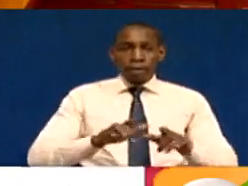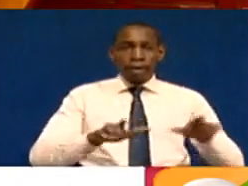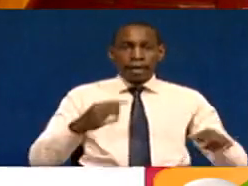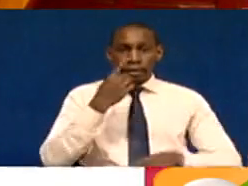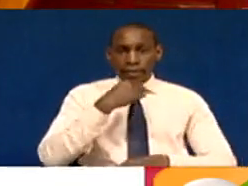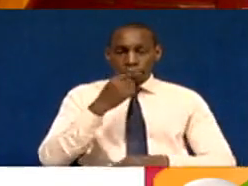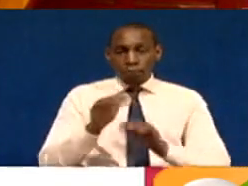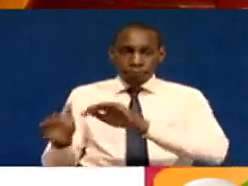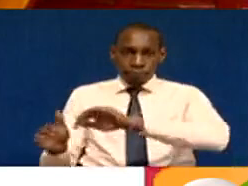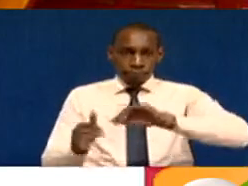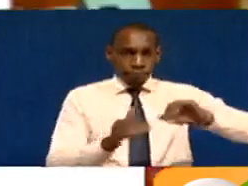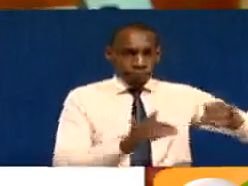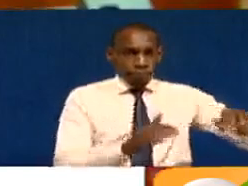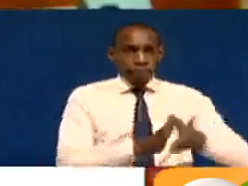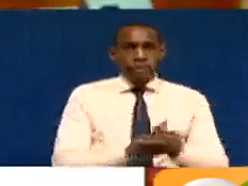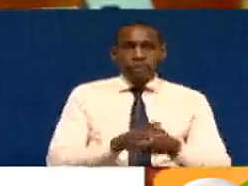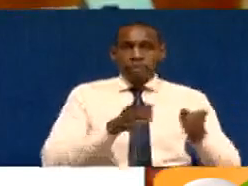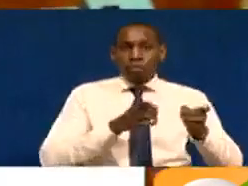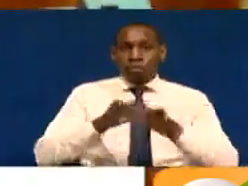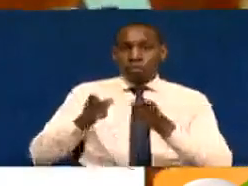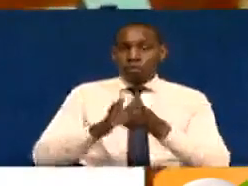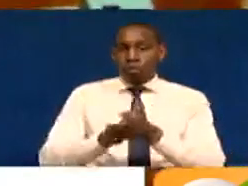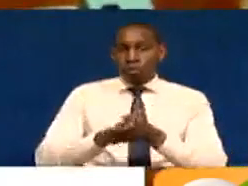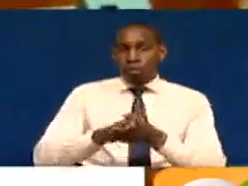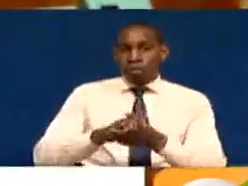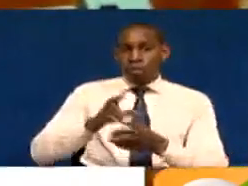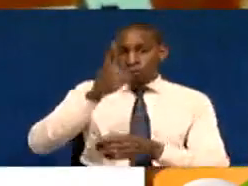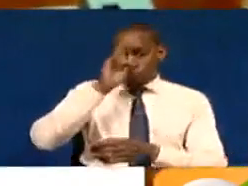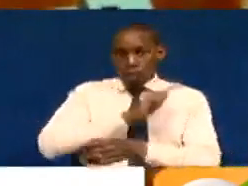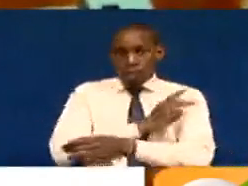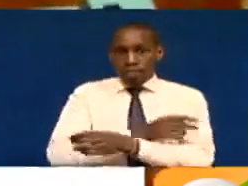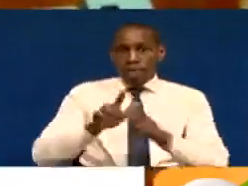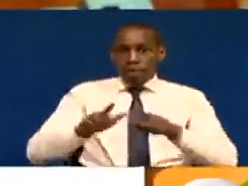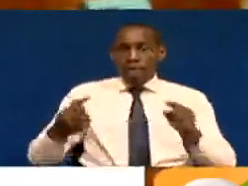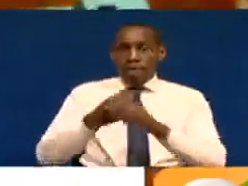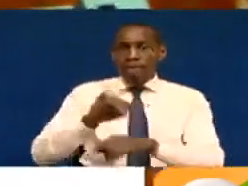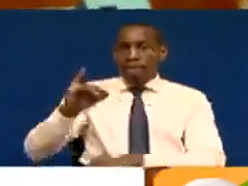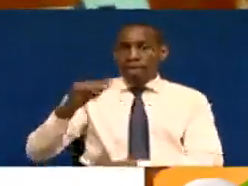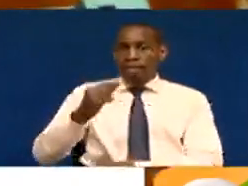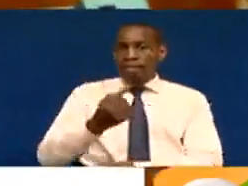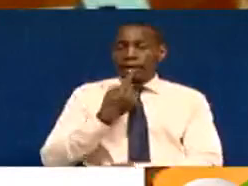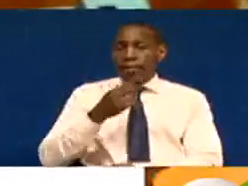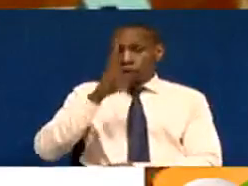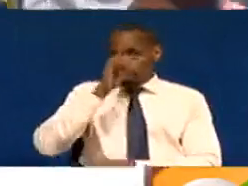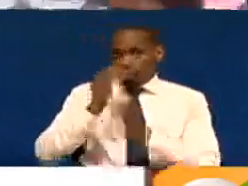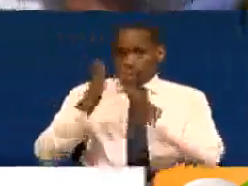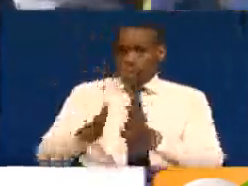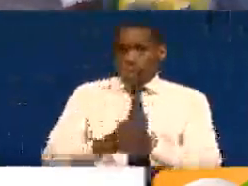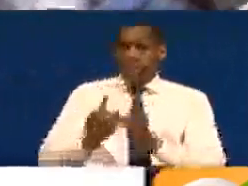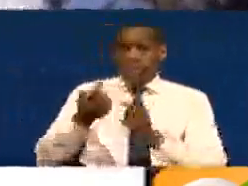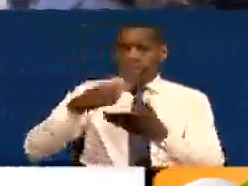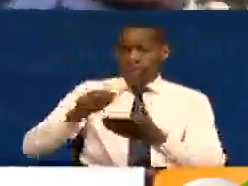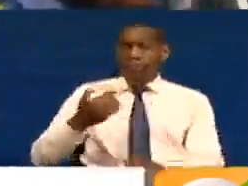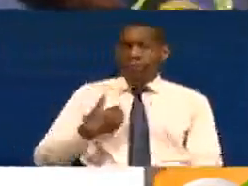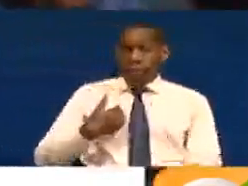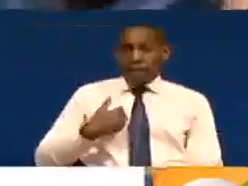In the meantime, to stem further abuse of police powers in land disputes, the IG has instructed his officers to seek clearance